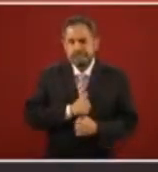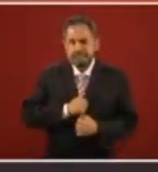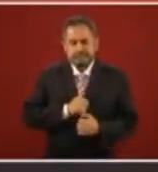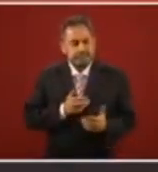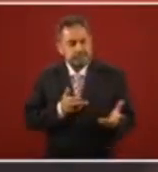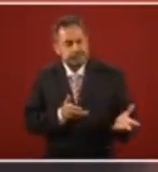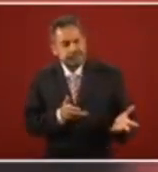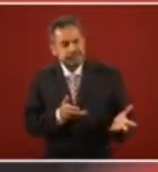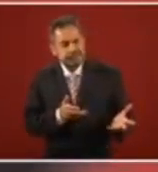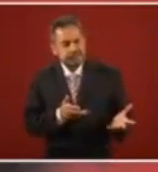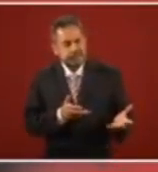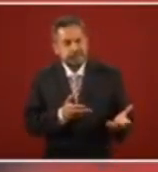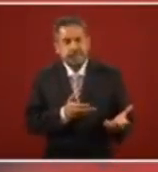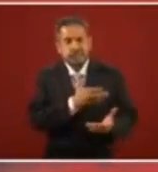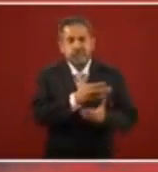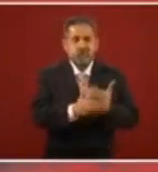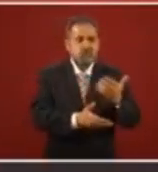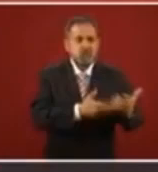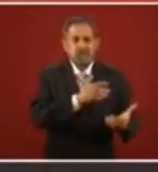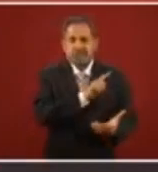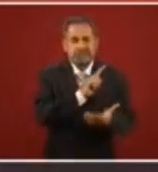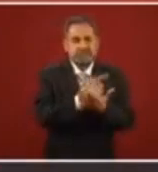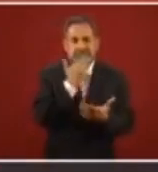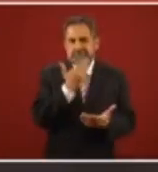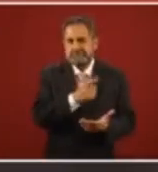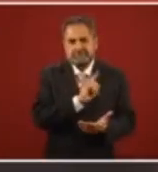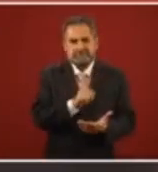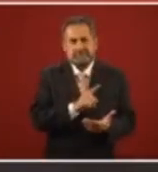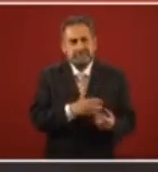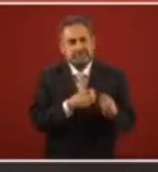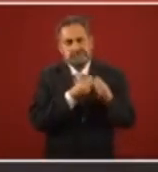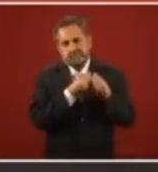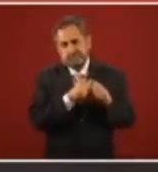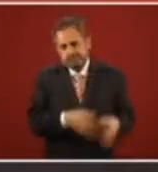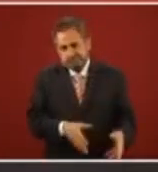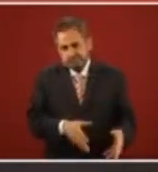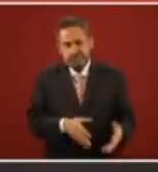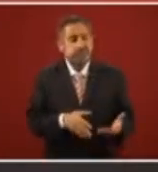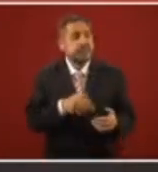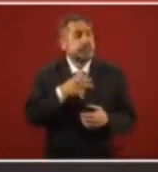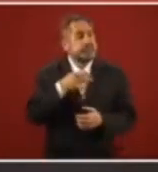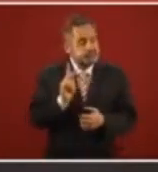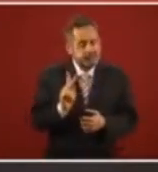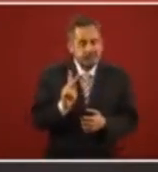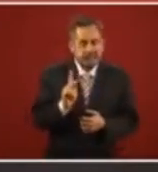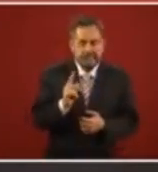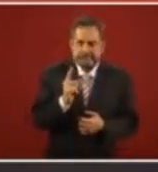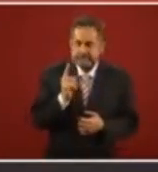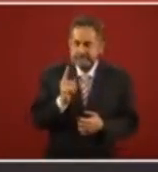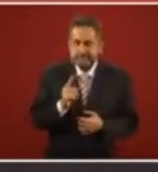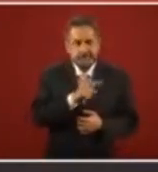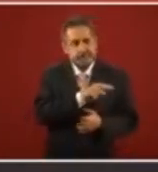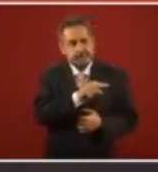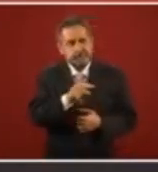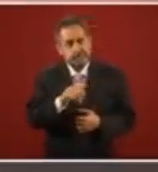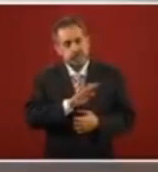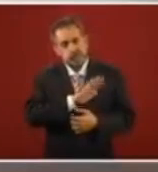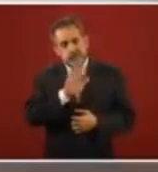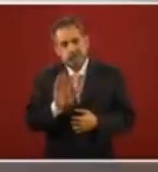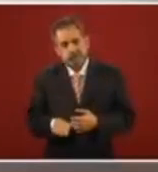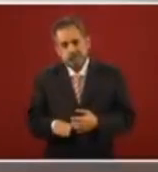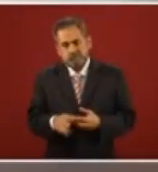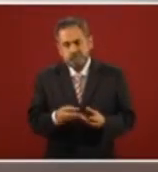...comercio ilegal... ...sino... ...la pérdida... ...de vidas humanas...